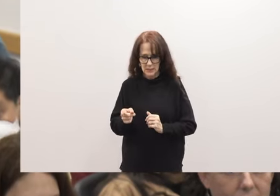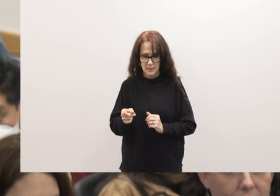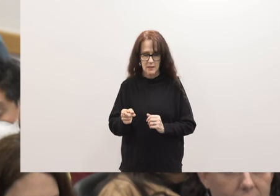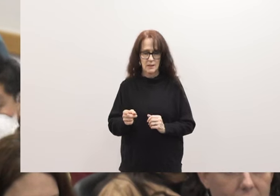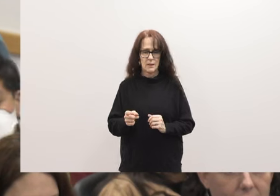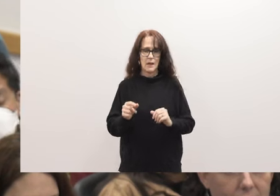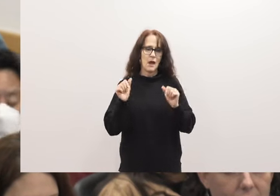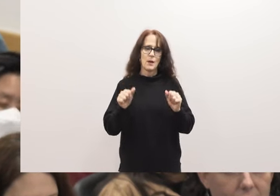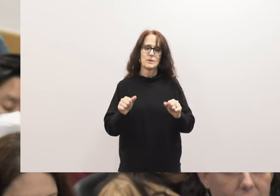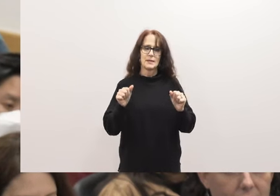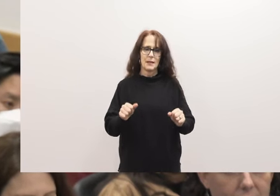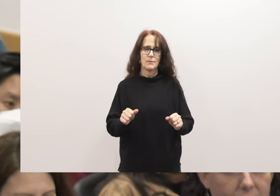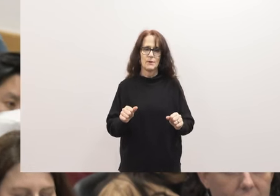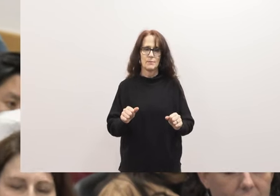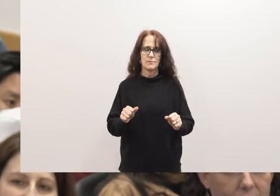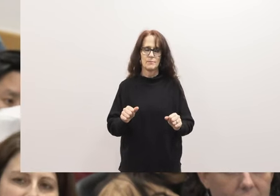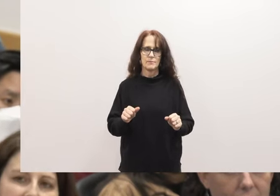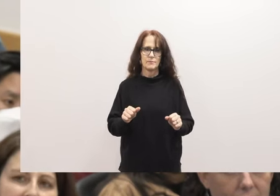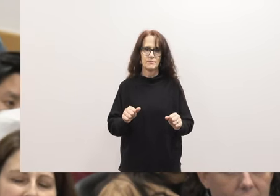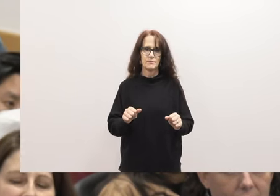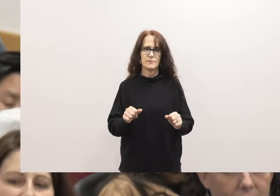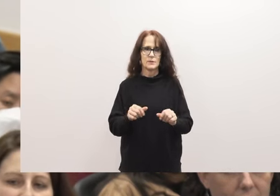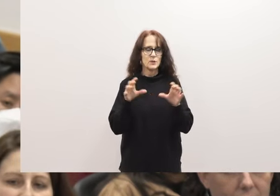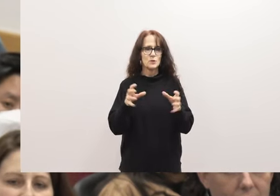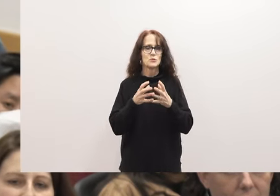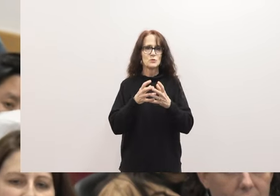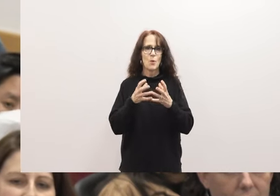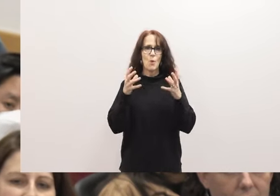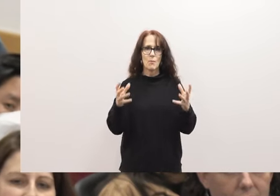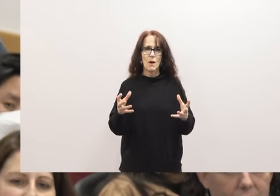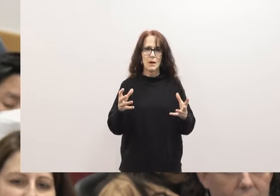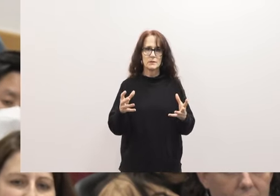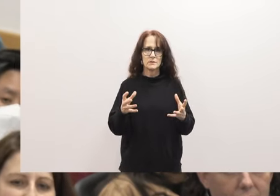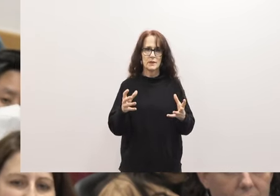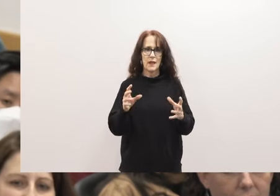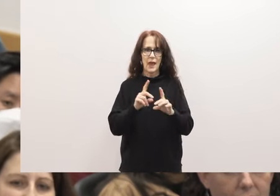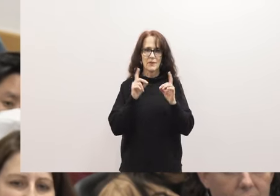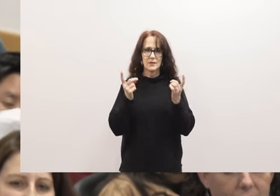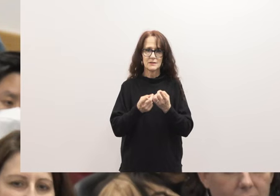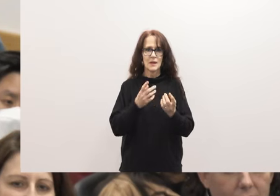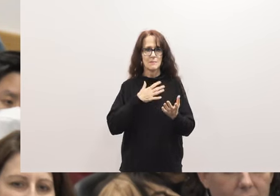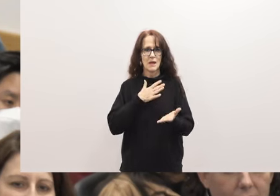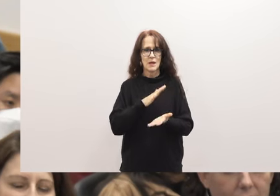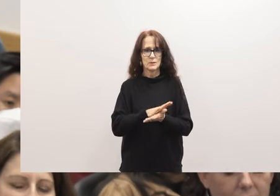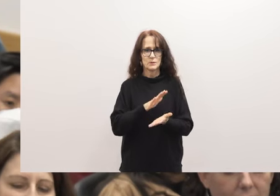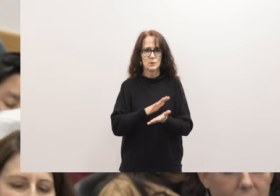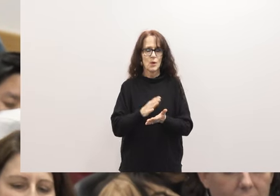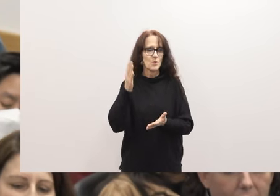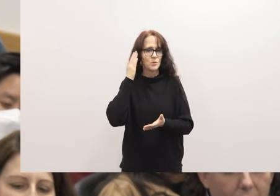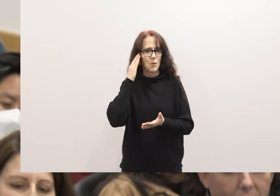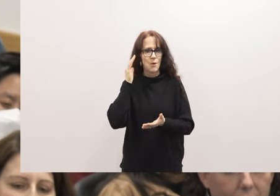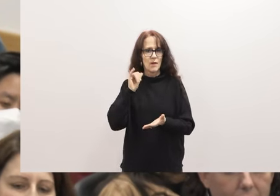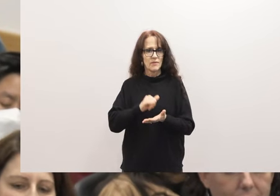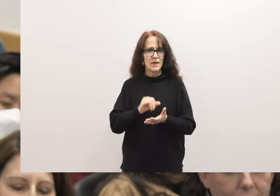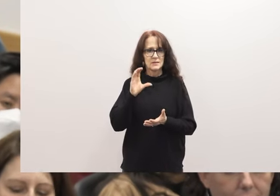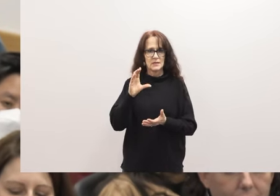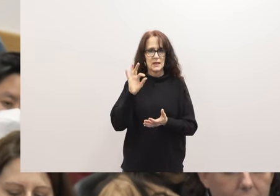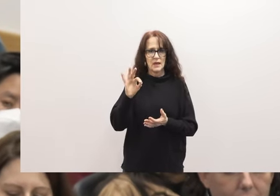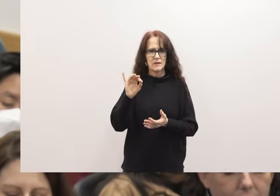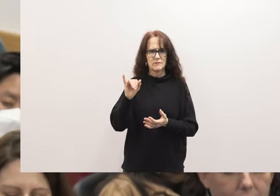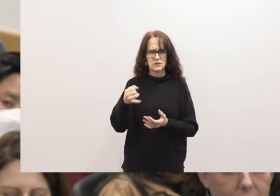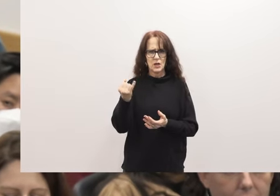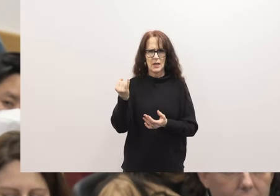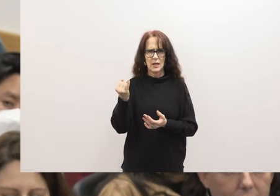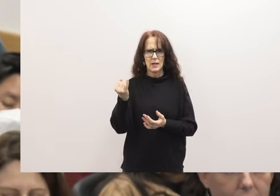I was able to accomplish so many things at this district and my school, and knowing that CFJ might not be,